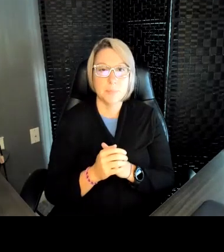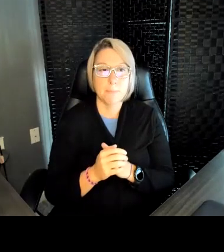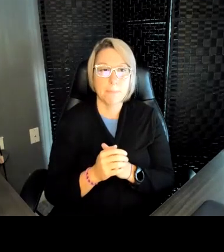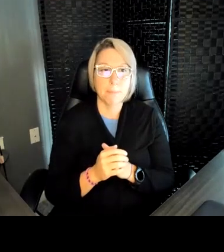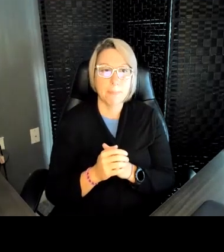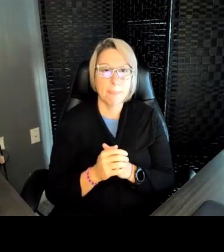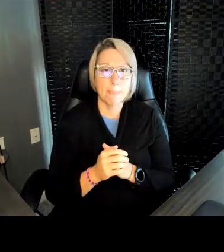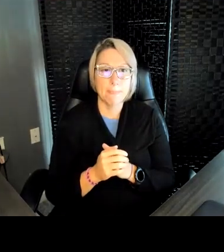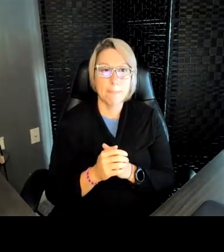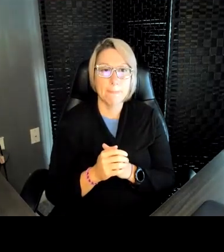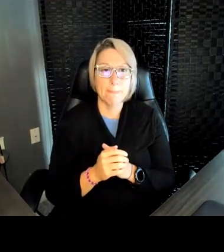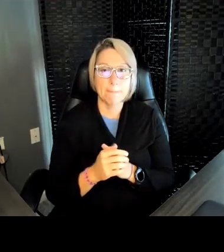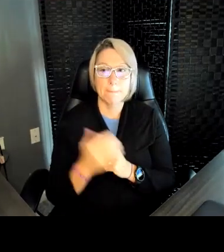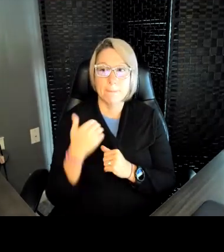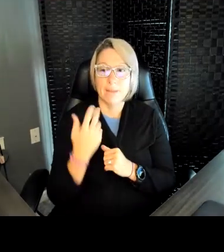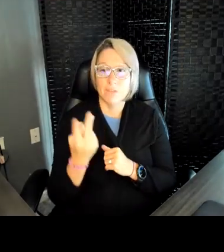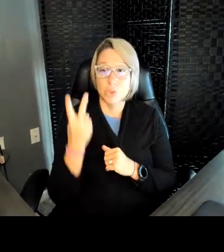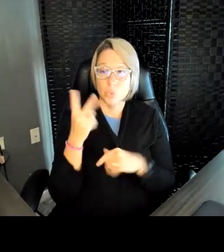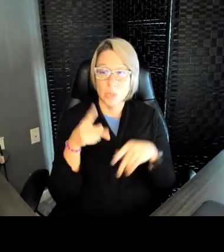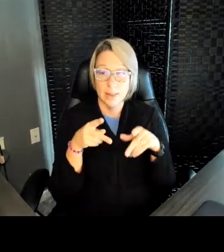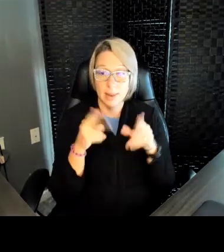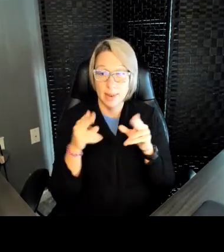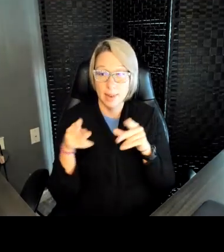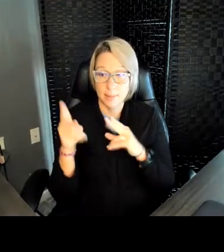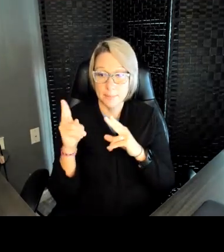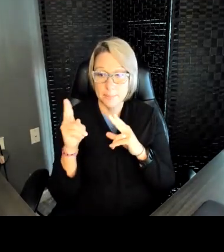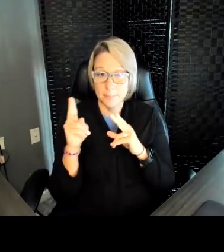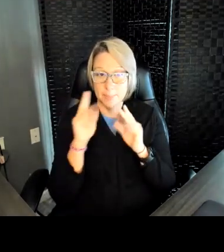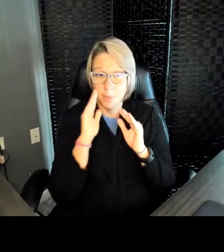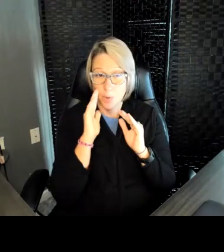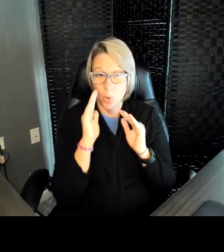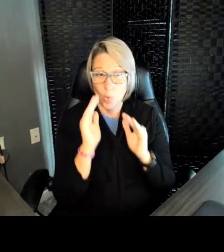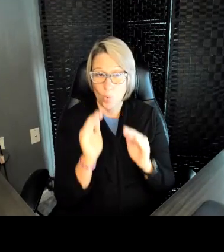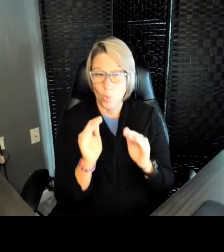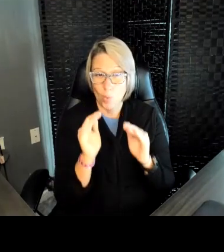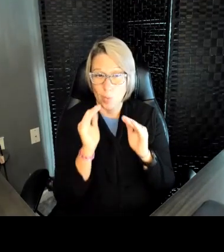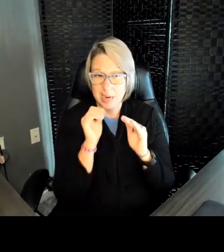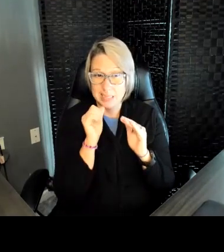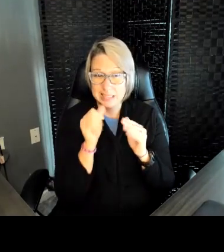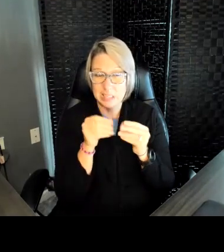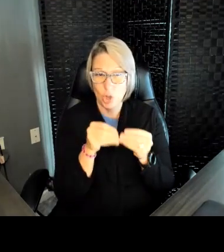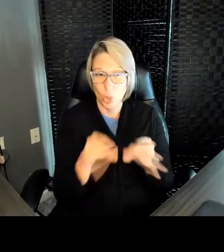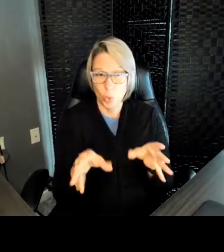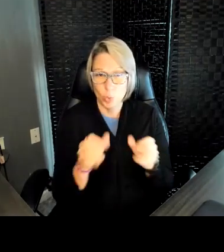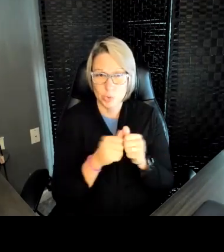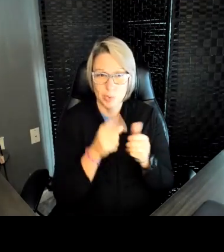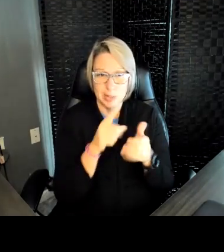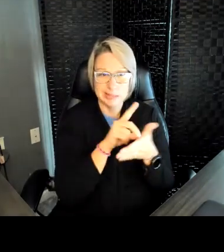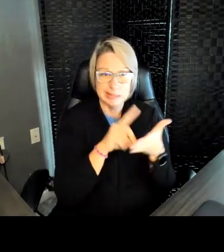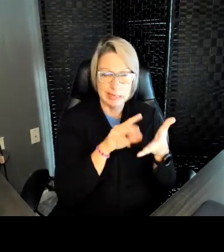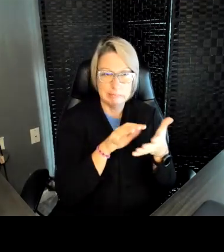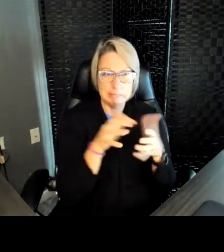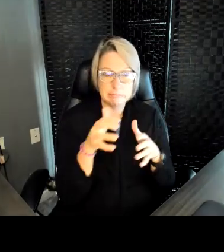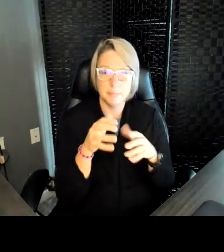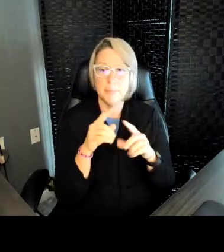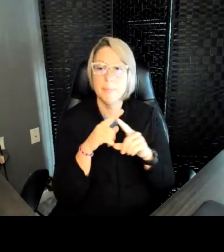So I have two clips. I'm hoping that in this change of my design, I didn't lose it, but this is not a clip